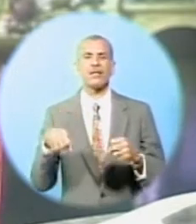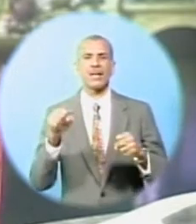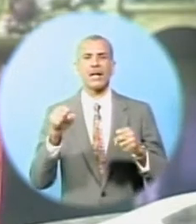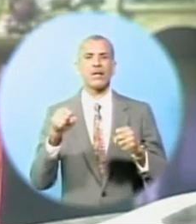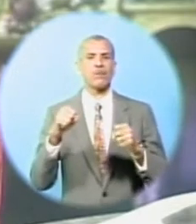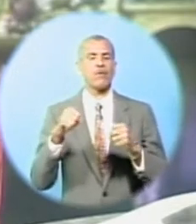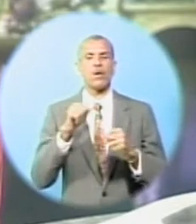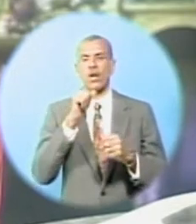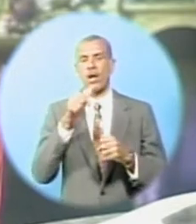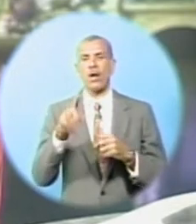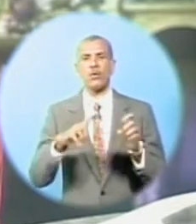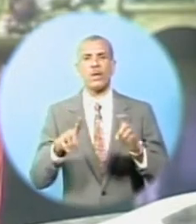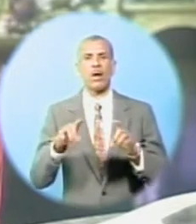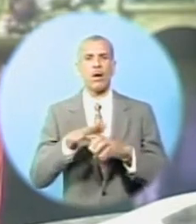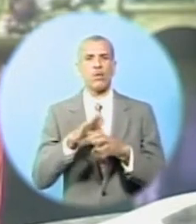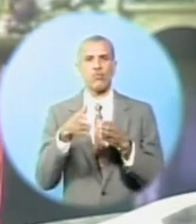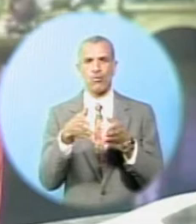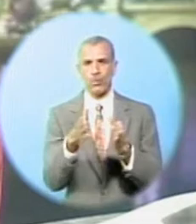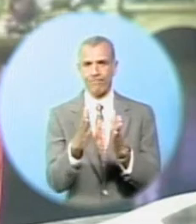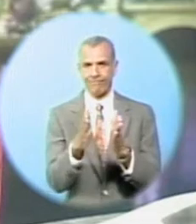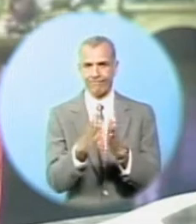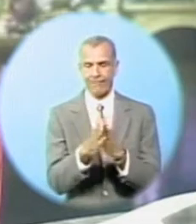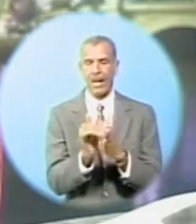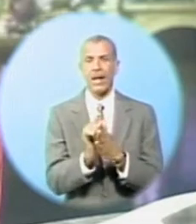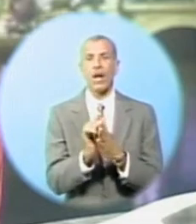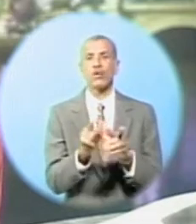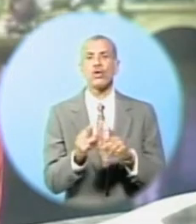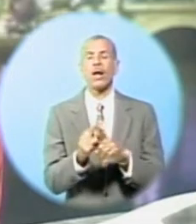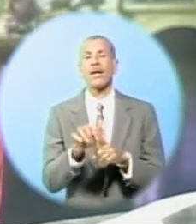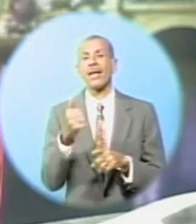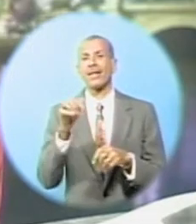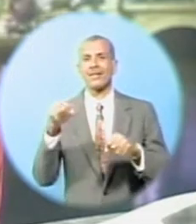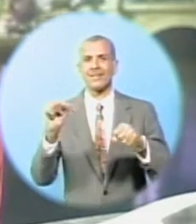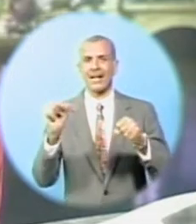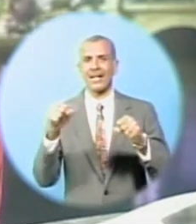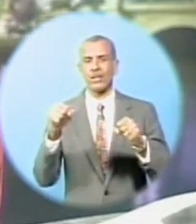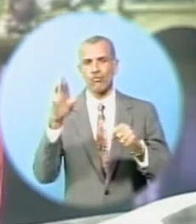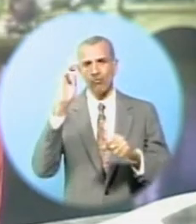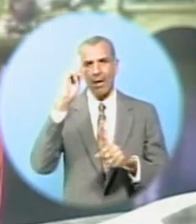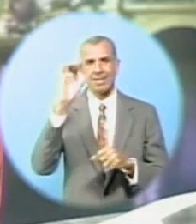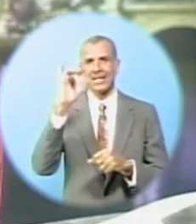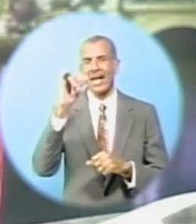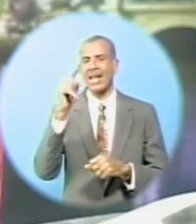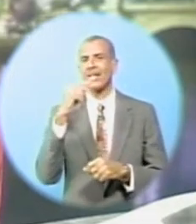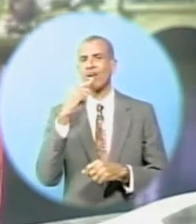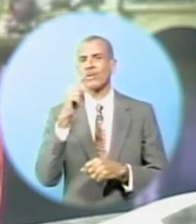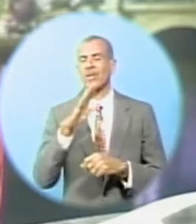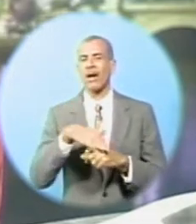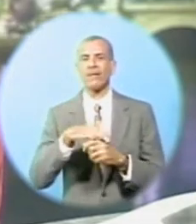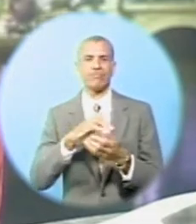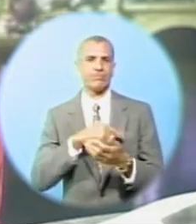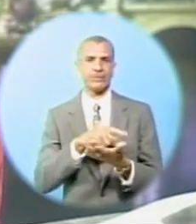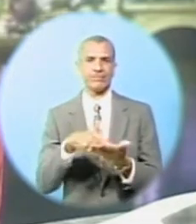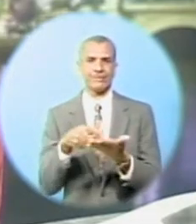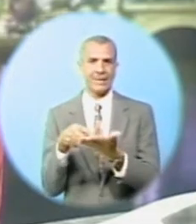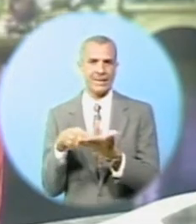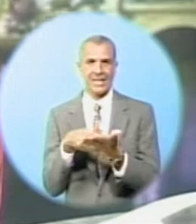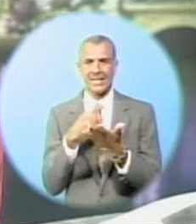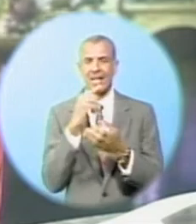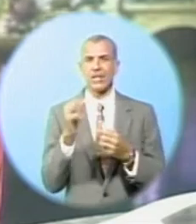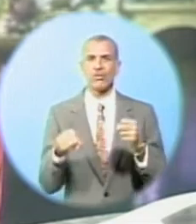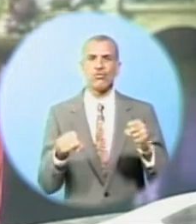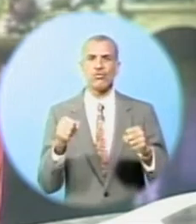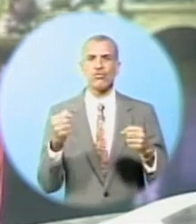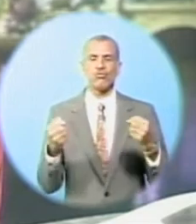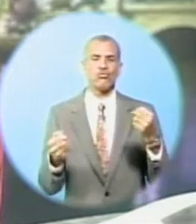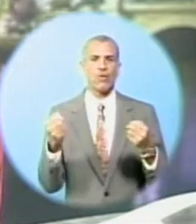motorcyclists from performing stunts on the road. Meantime, another cyclist, Ross Callender, who was also on the panel, says drivers act